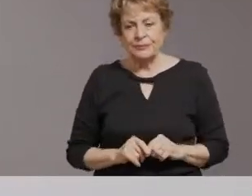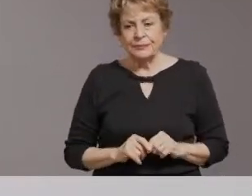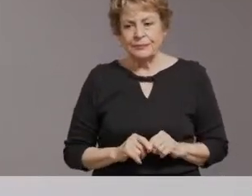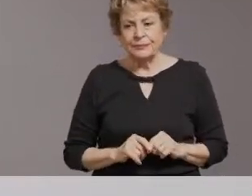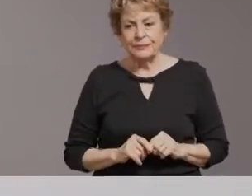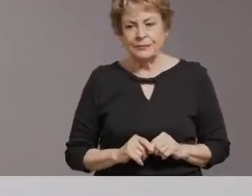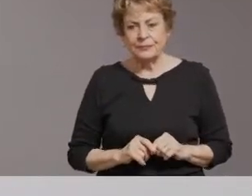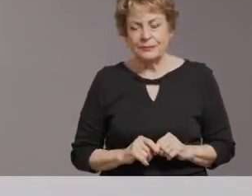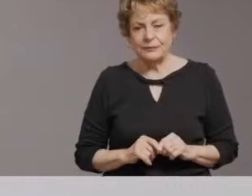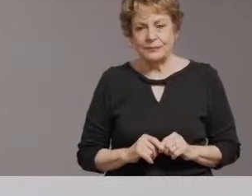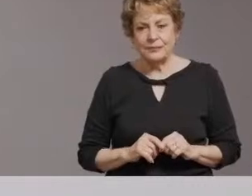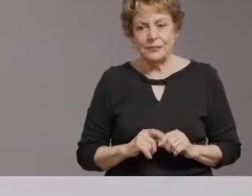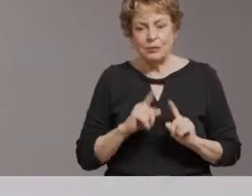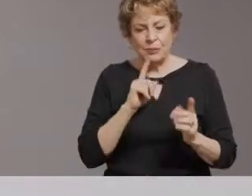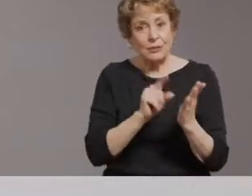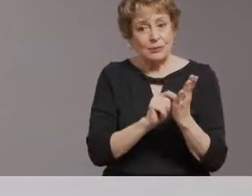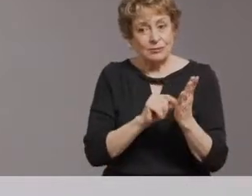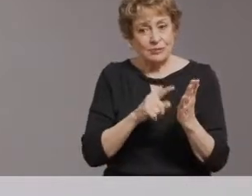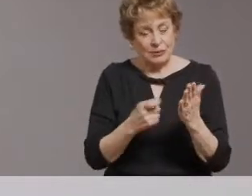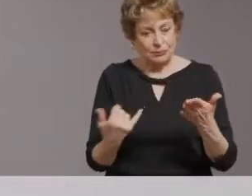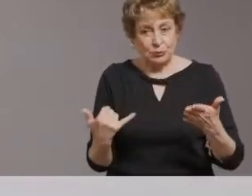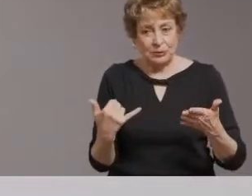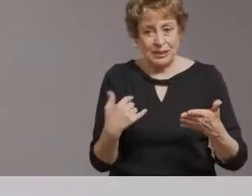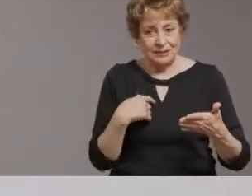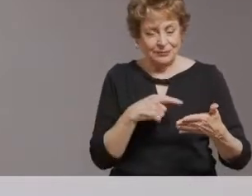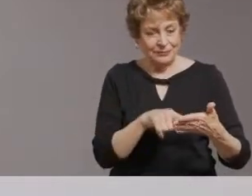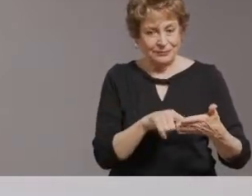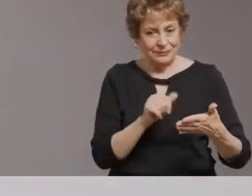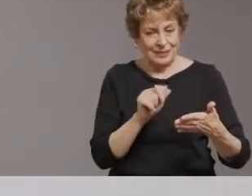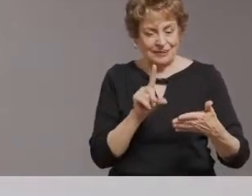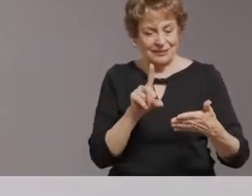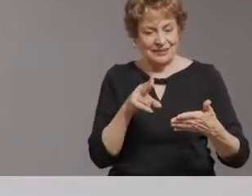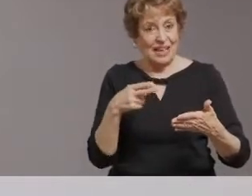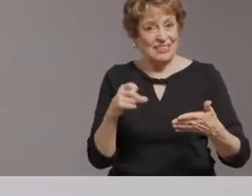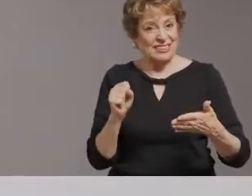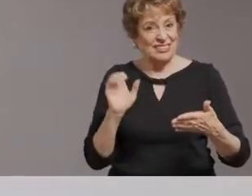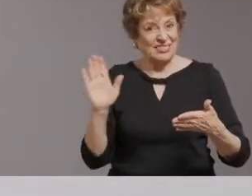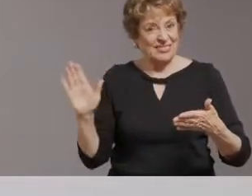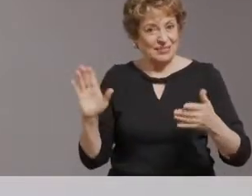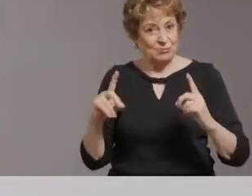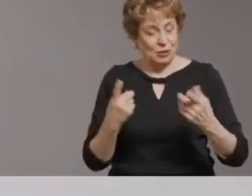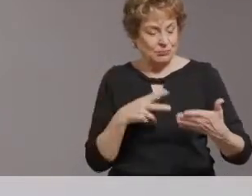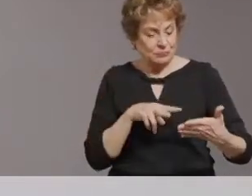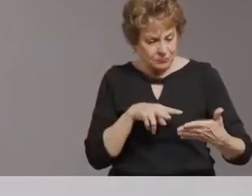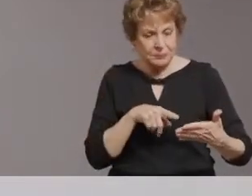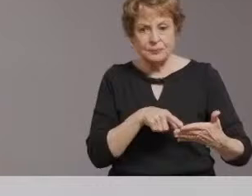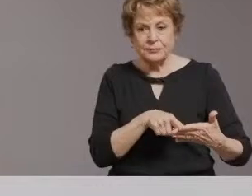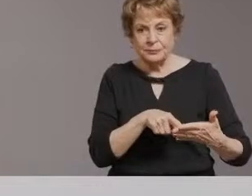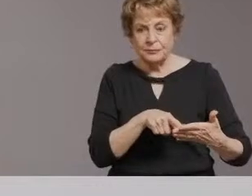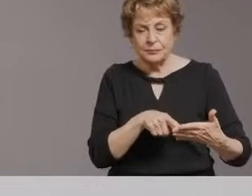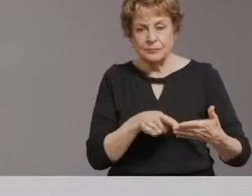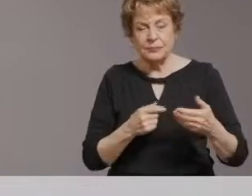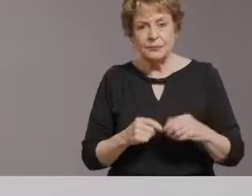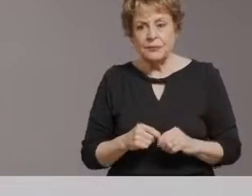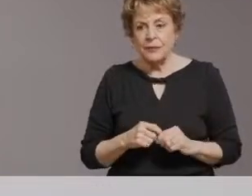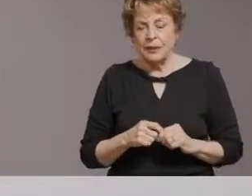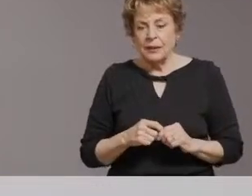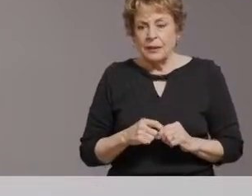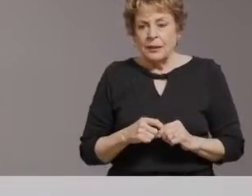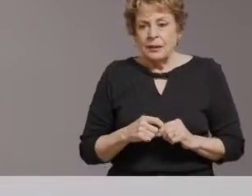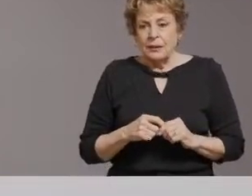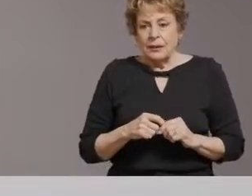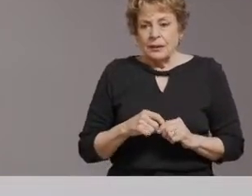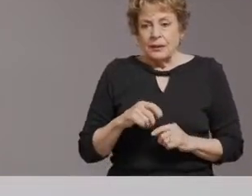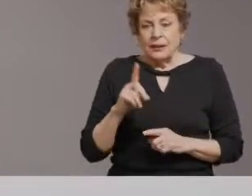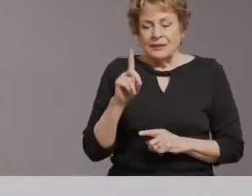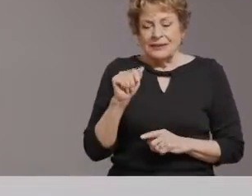released today from the Arizona Department of Health Services talked about the potentially artificially inflated dashboard numbers for the COVID case